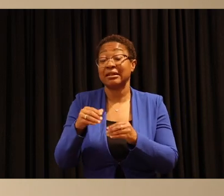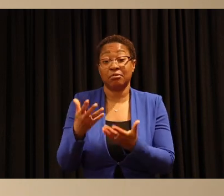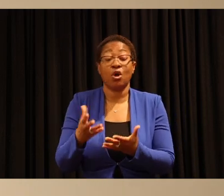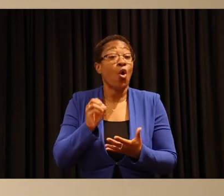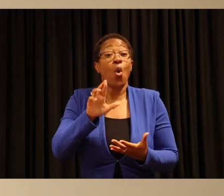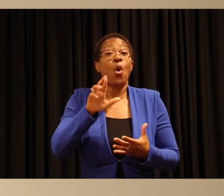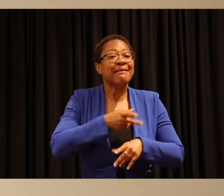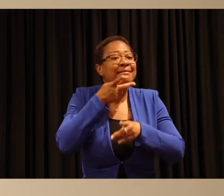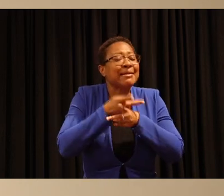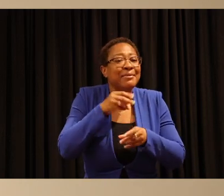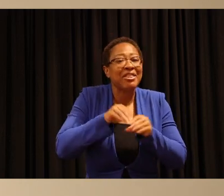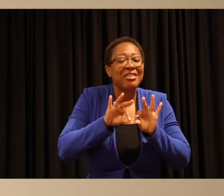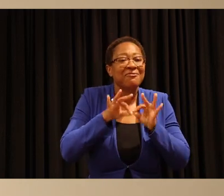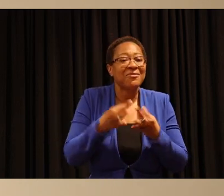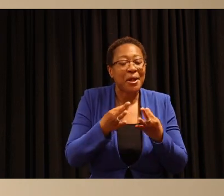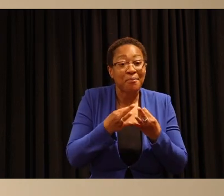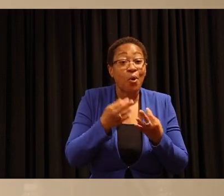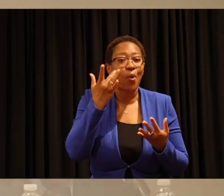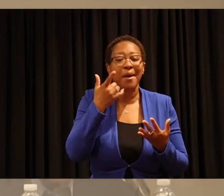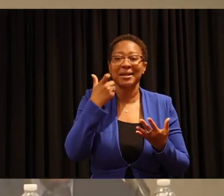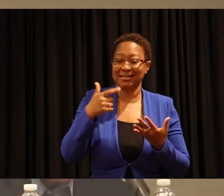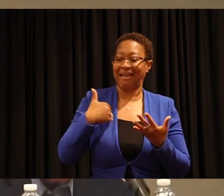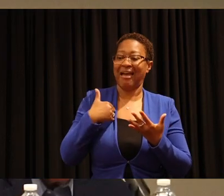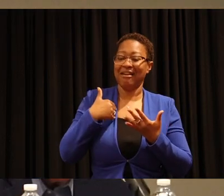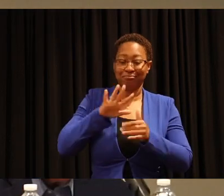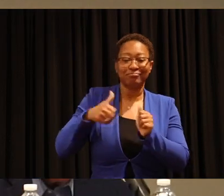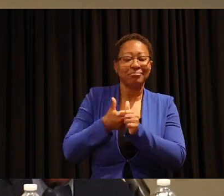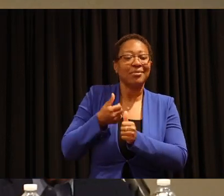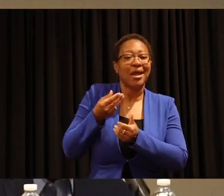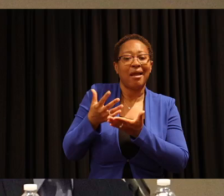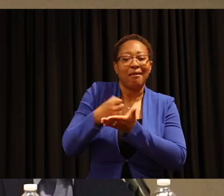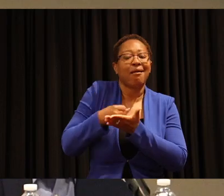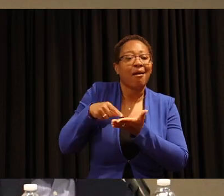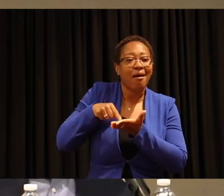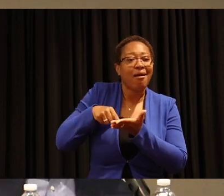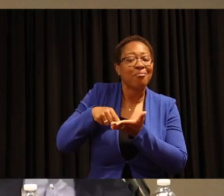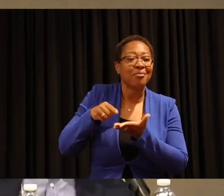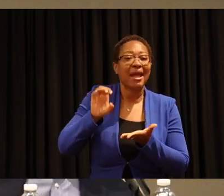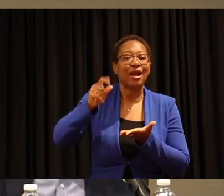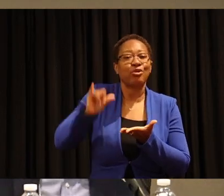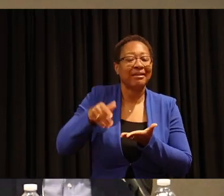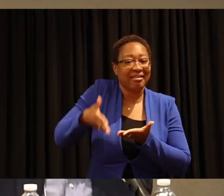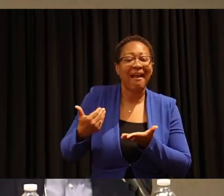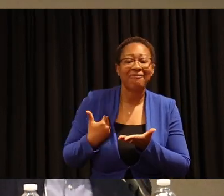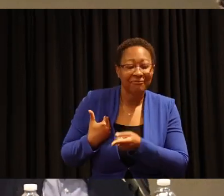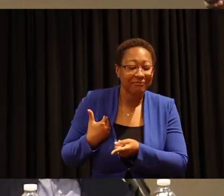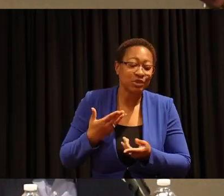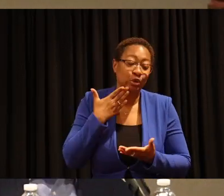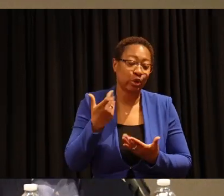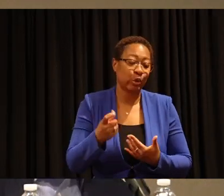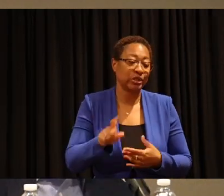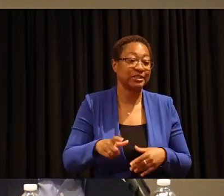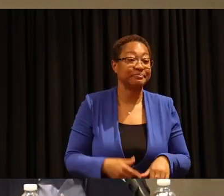let's keep it in the family because there's a residual income piece there or something like that. So the very good question. call if